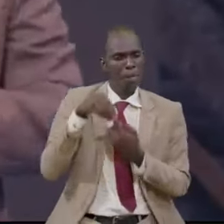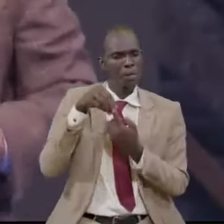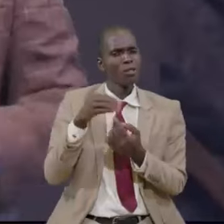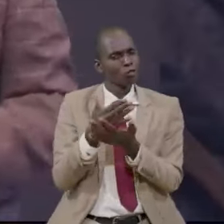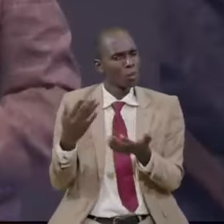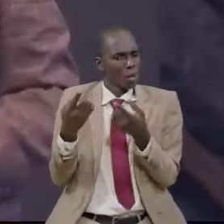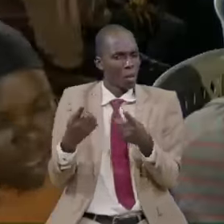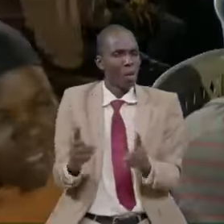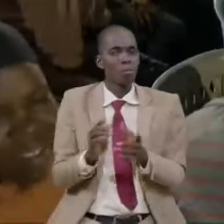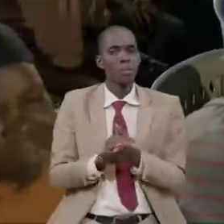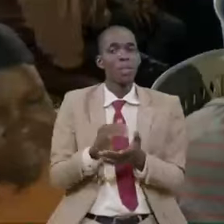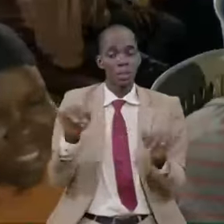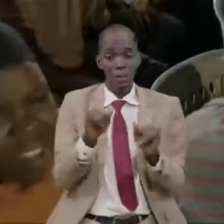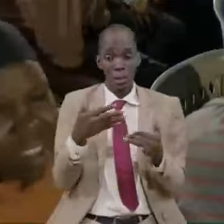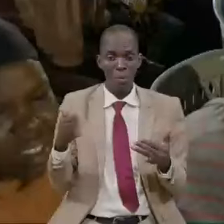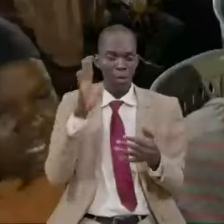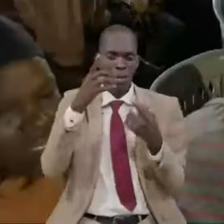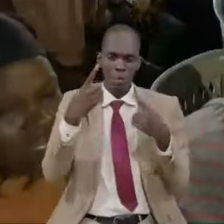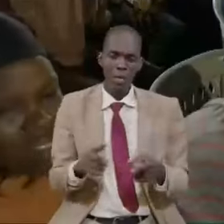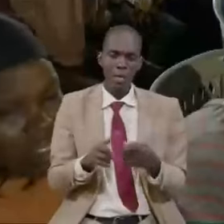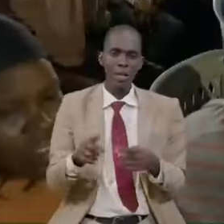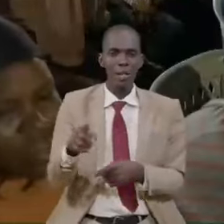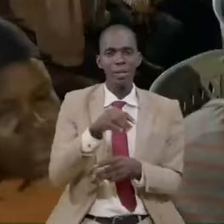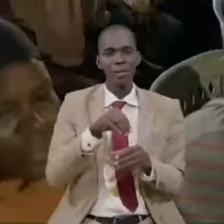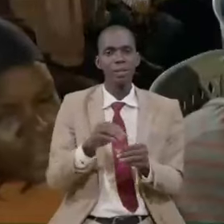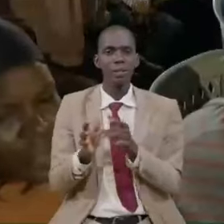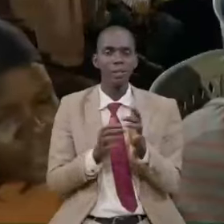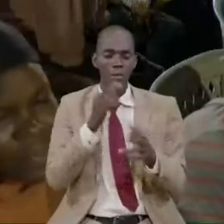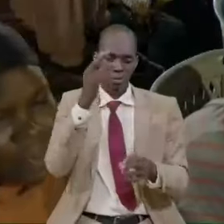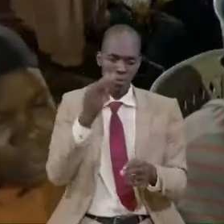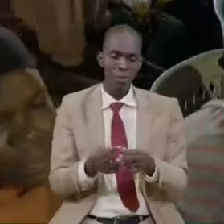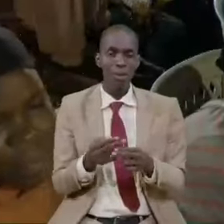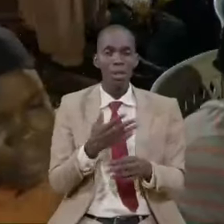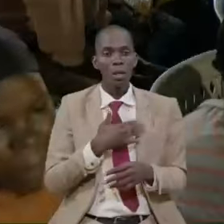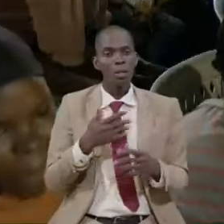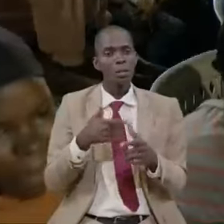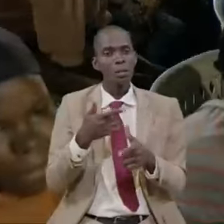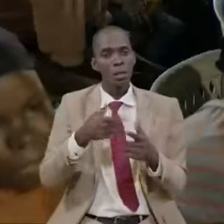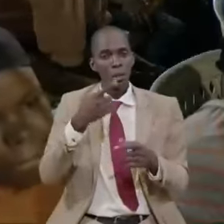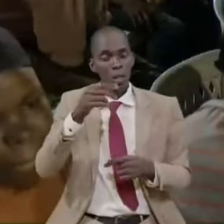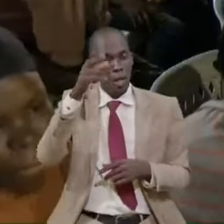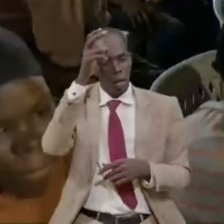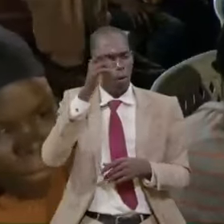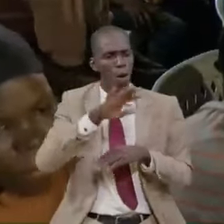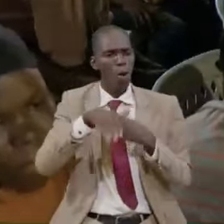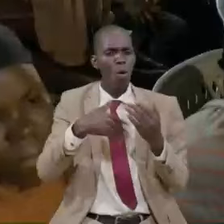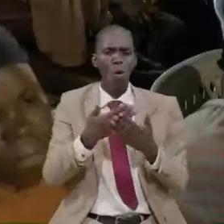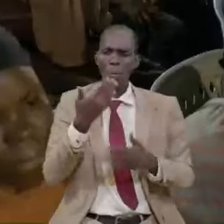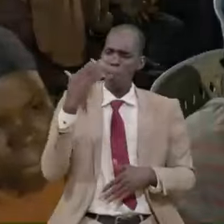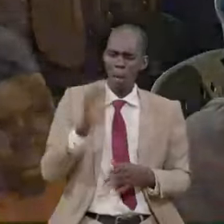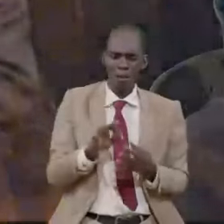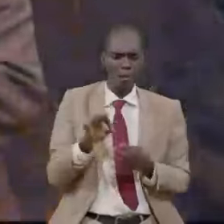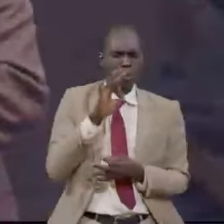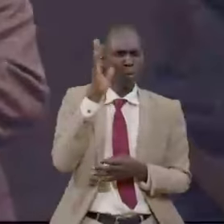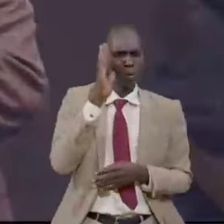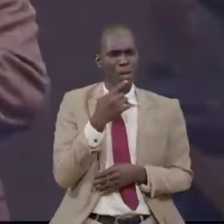happen to you tonight. And then the devil and all the evil spirits will say,